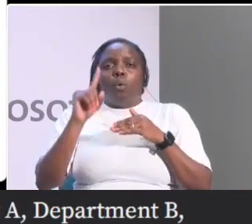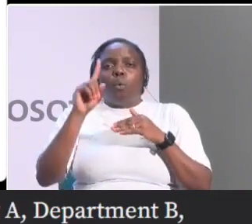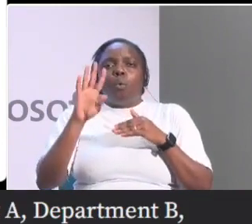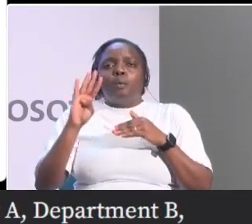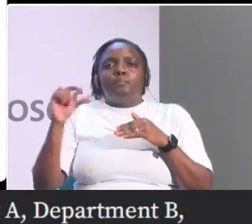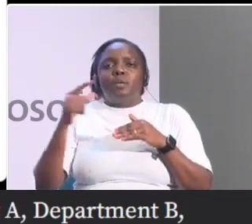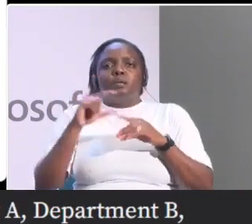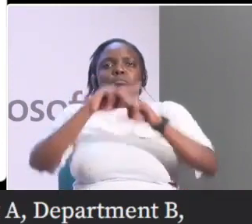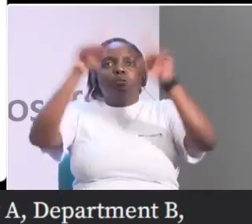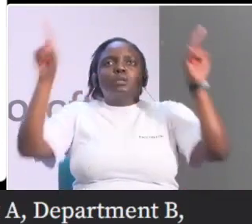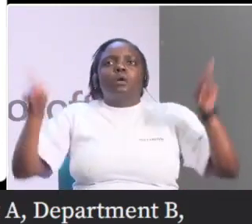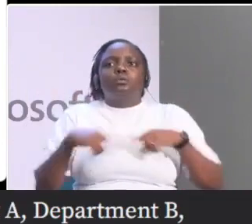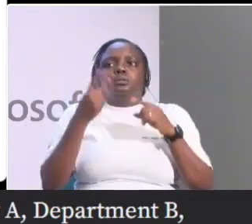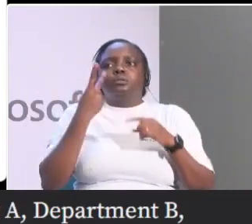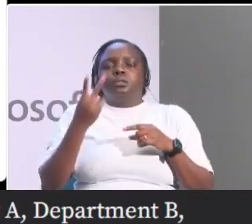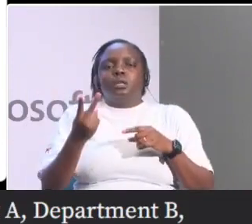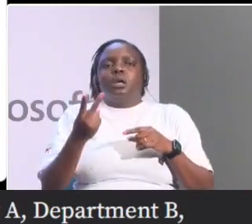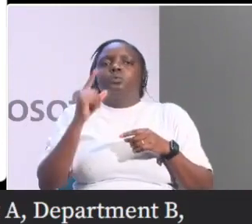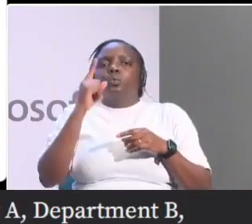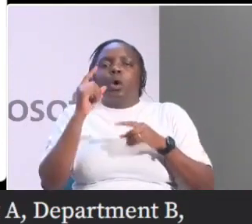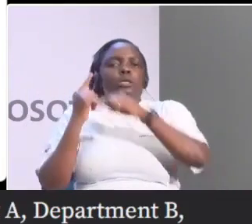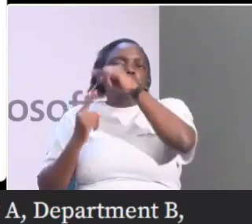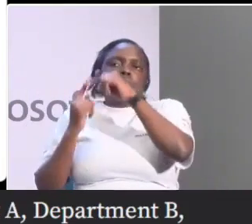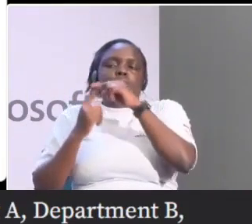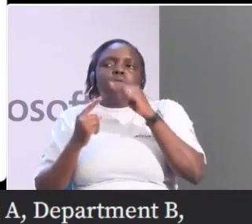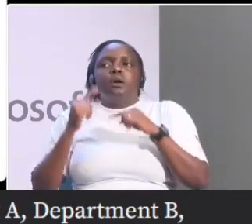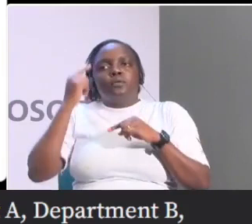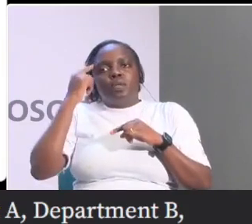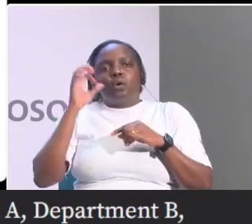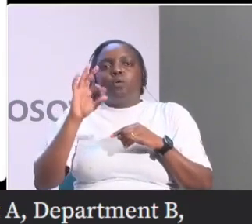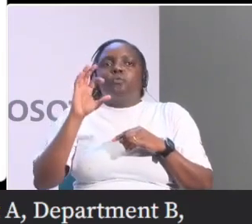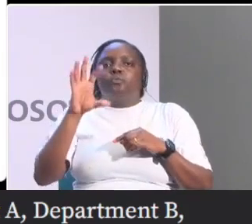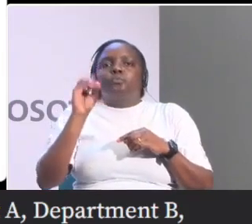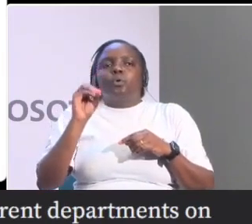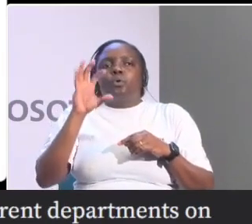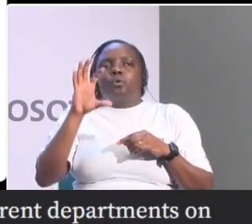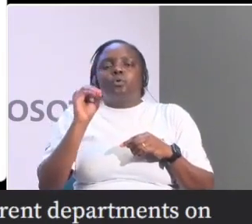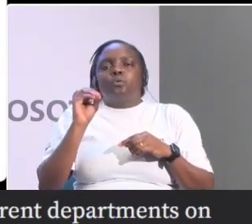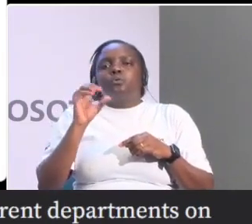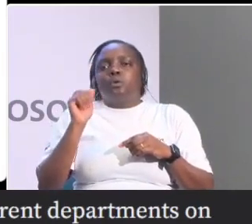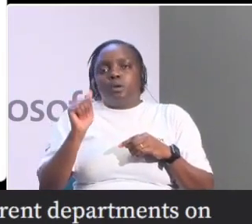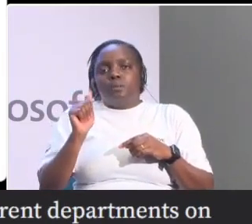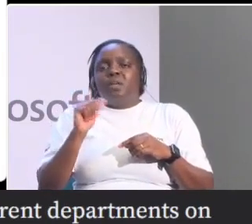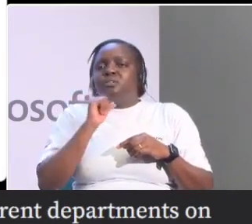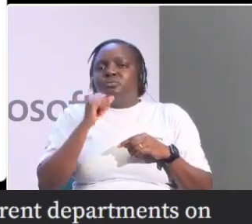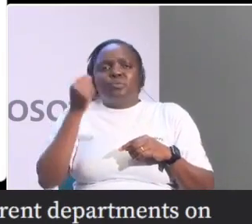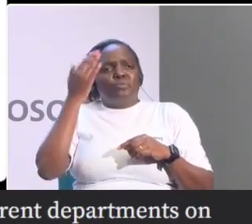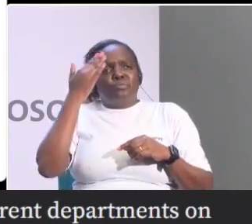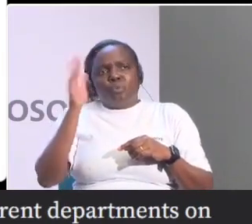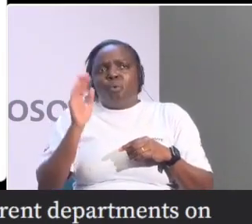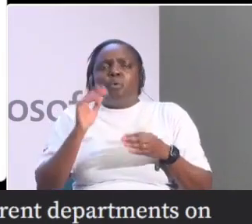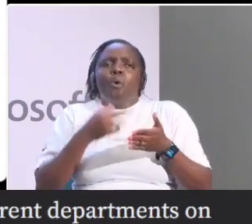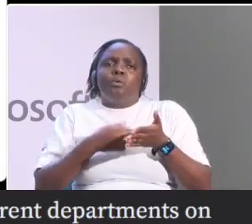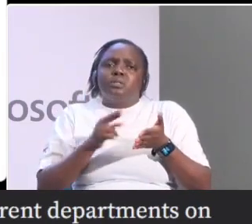circle saying seen as one experience. So think of Coca-Cola. No one cares whether Coca-Cola's